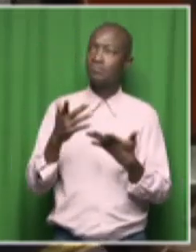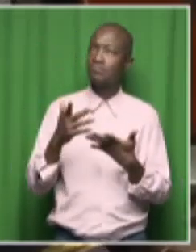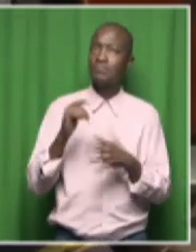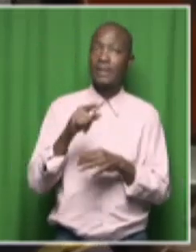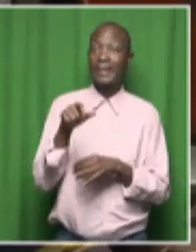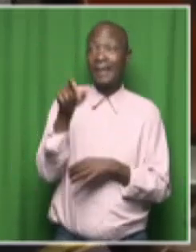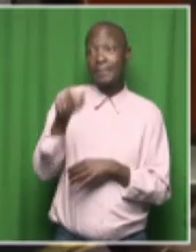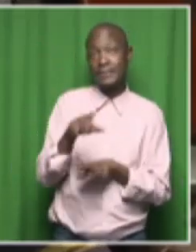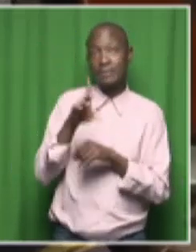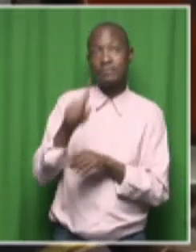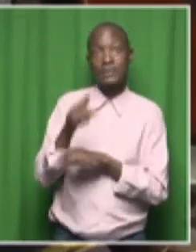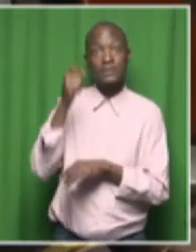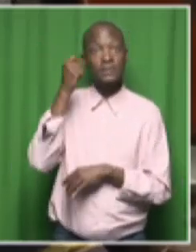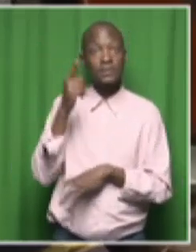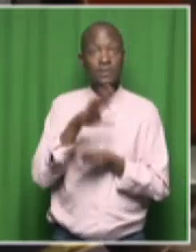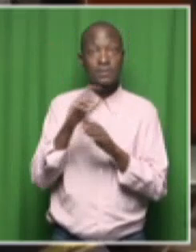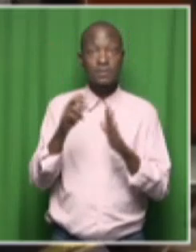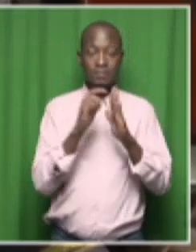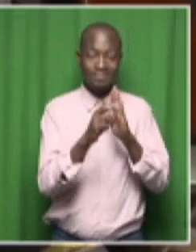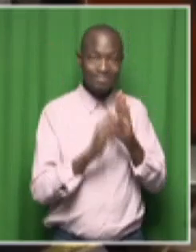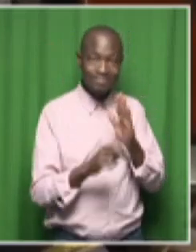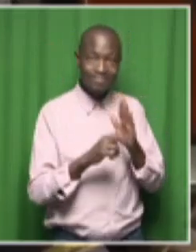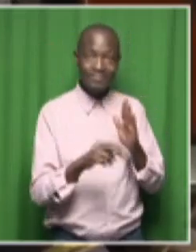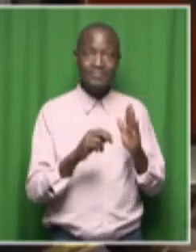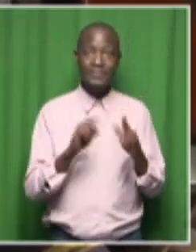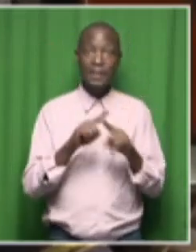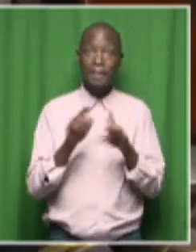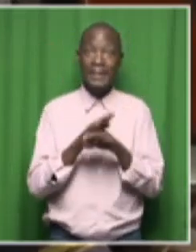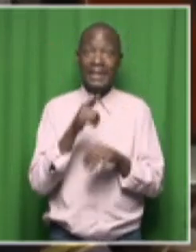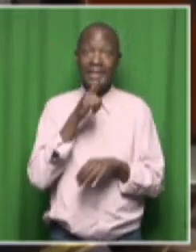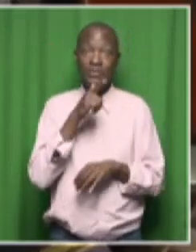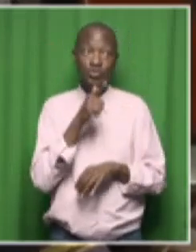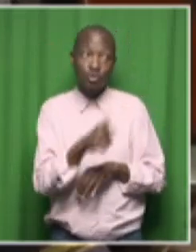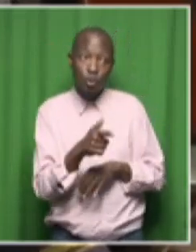to understand the instruction, but because they are told